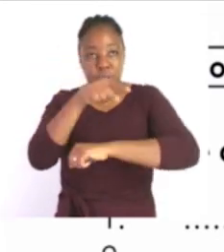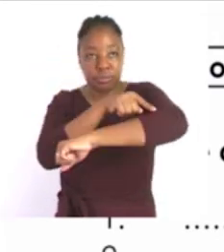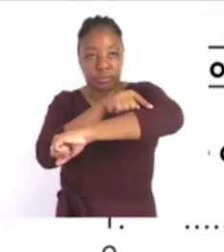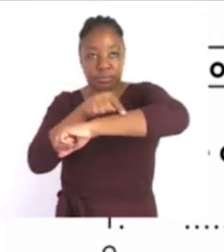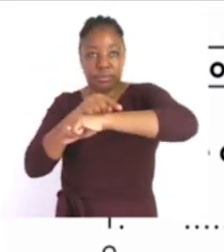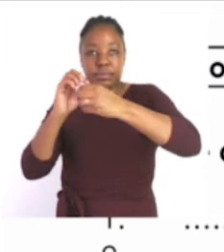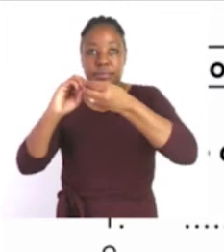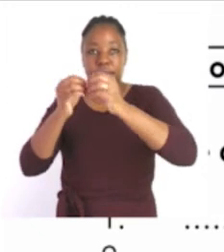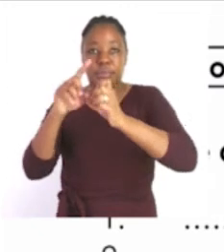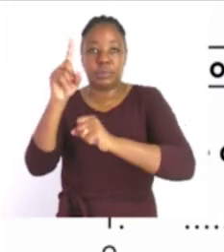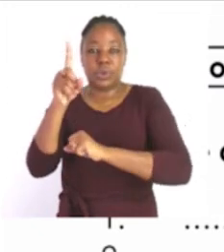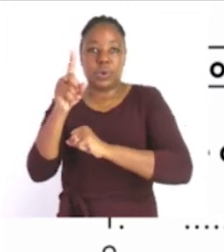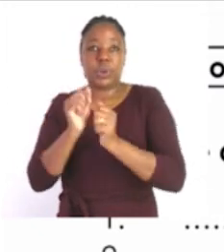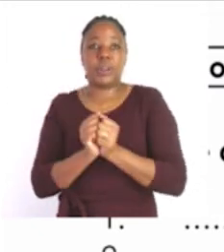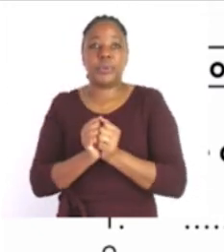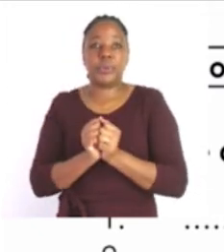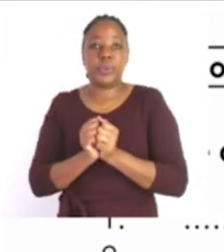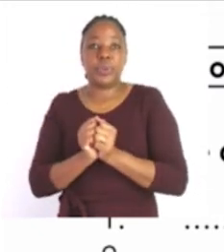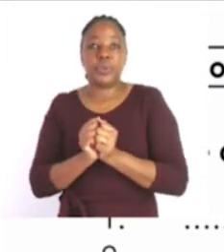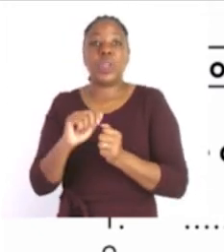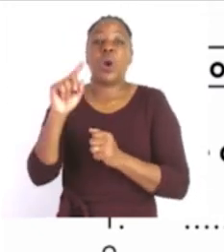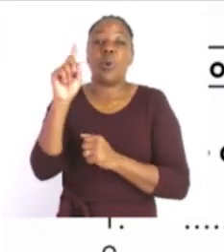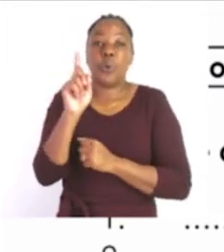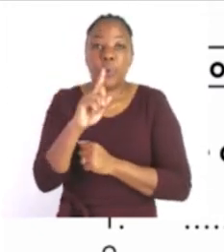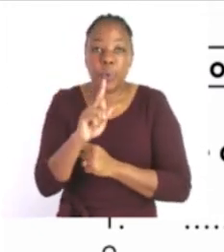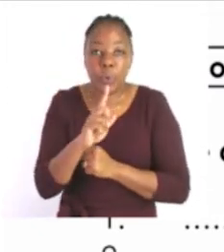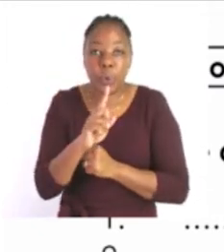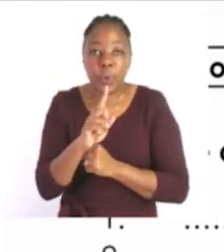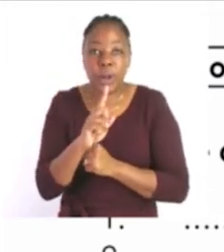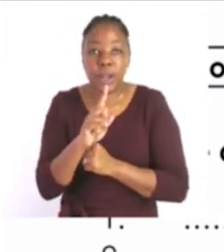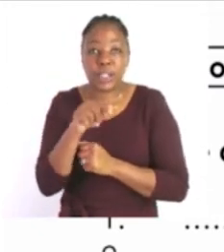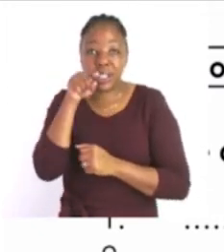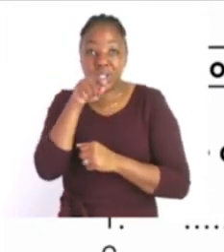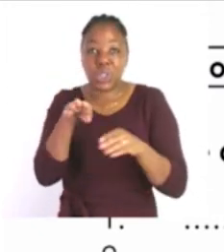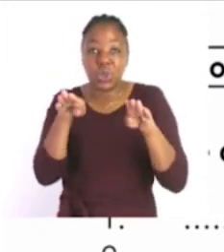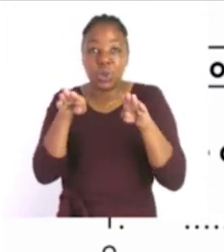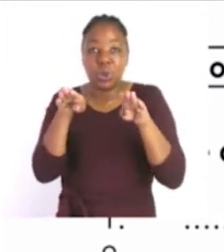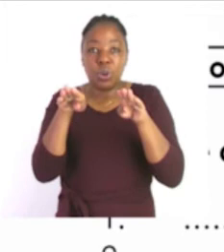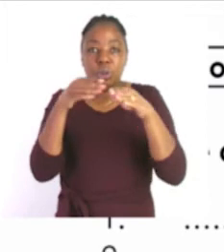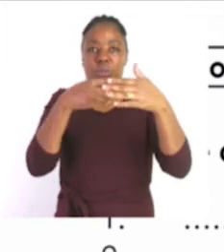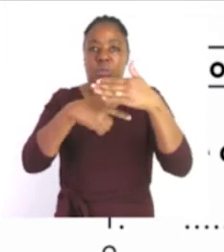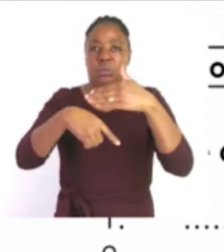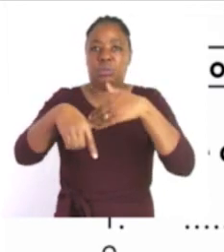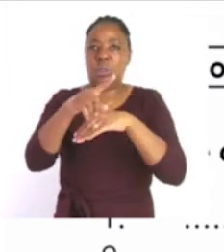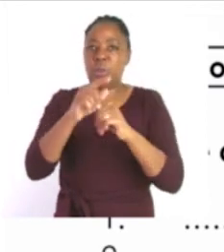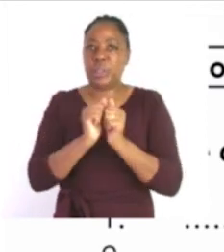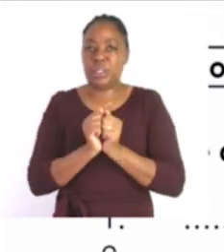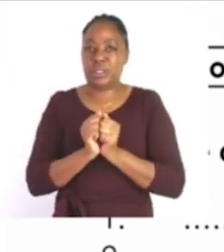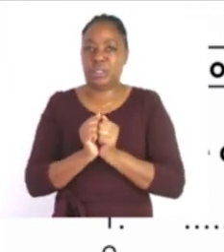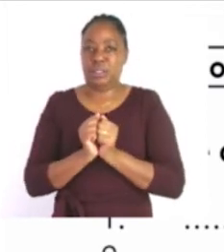will be, what are you doing? Let's move to number